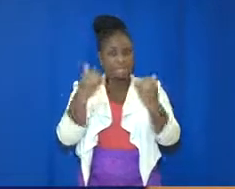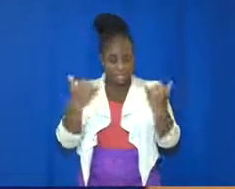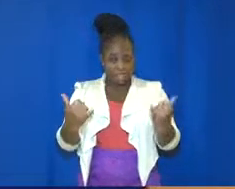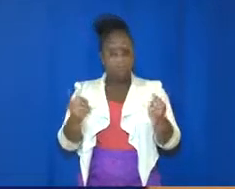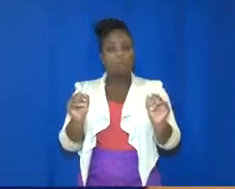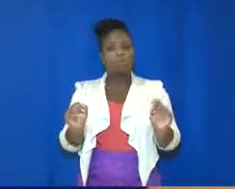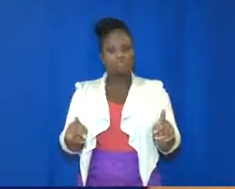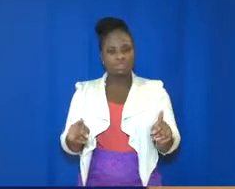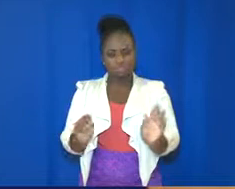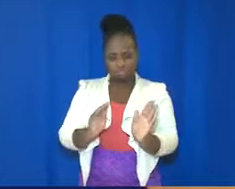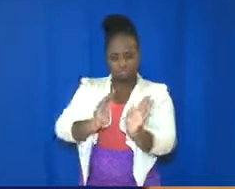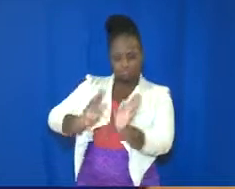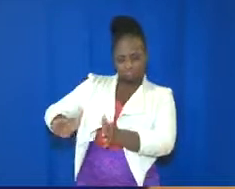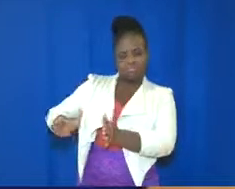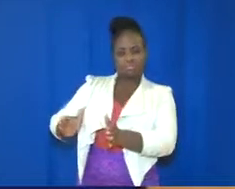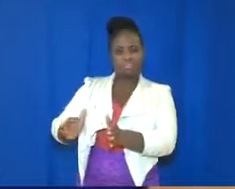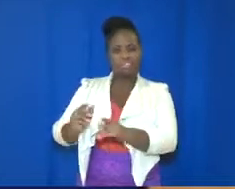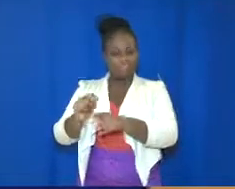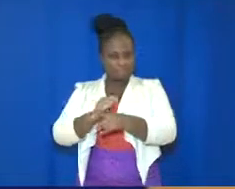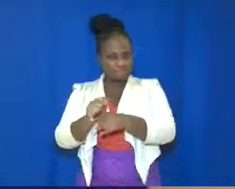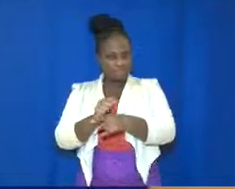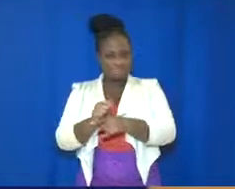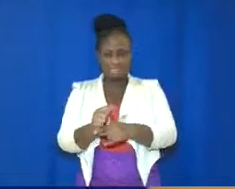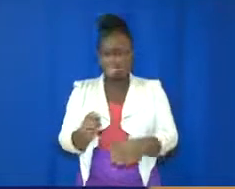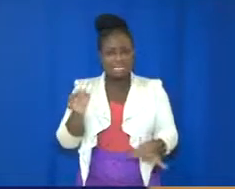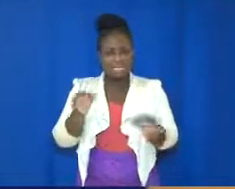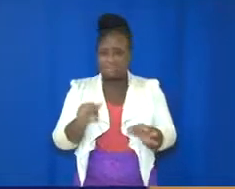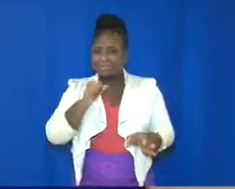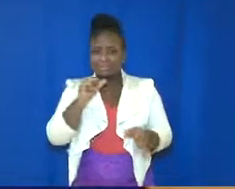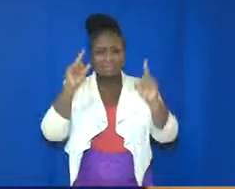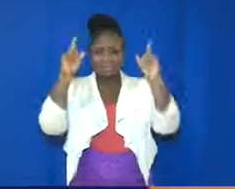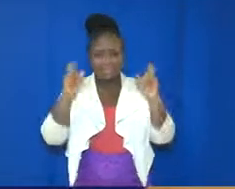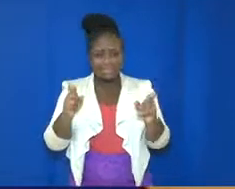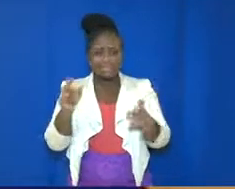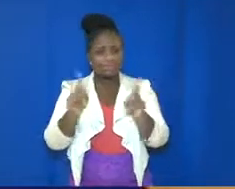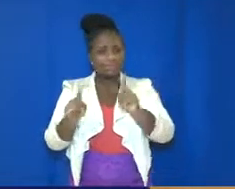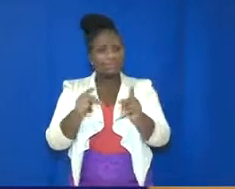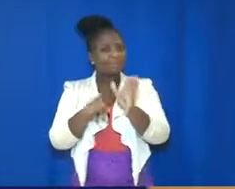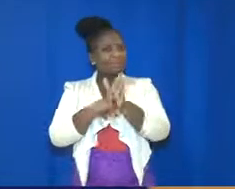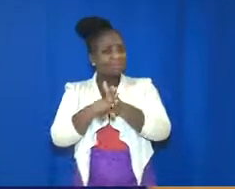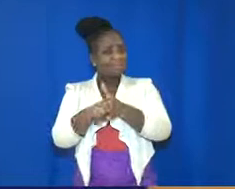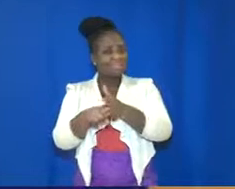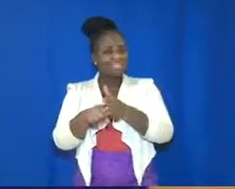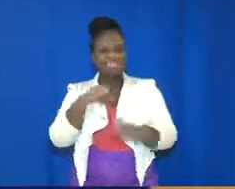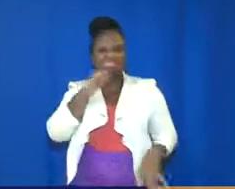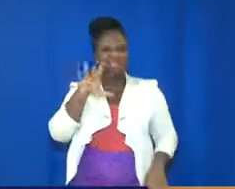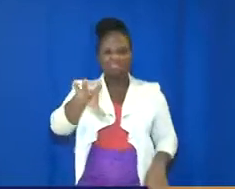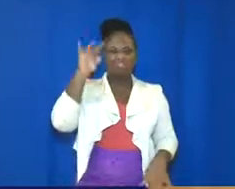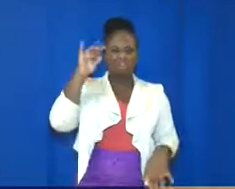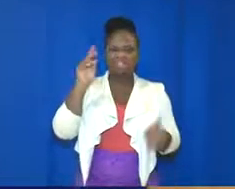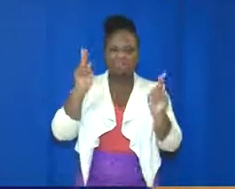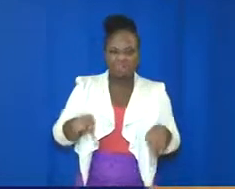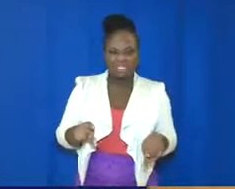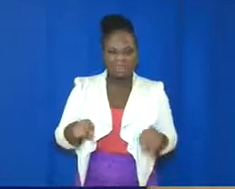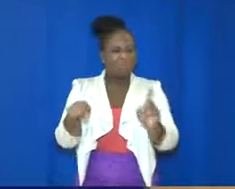have the opportunity to isolate and treat them. If you do not test people for the virus, you will not find